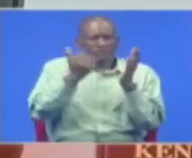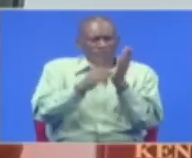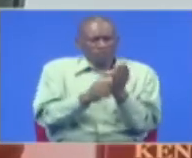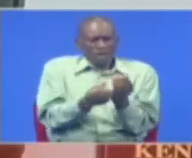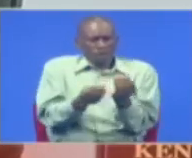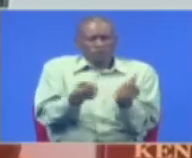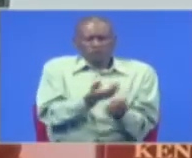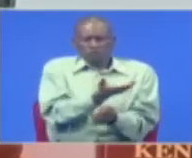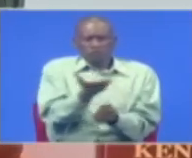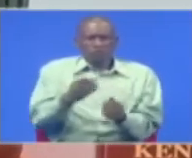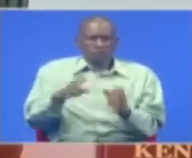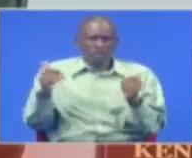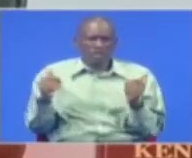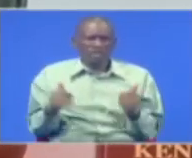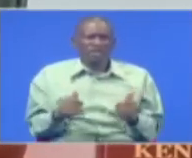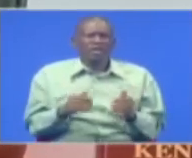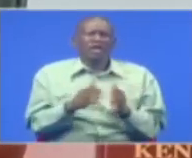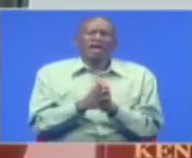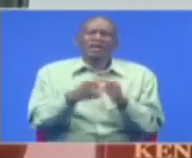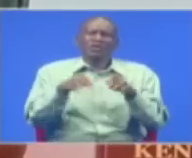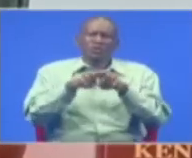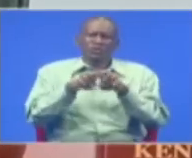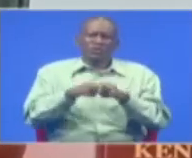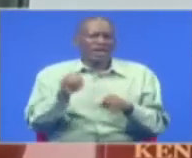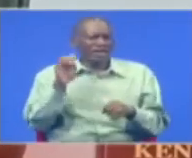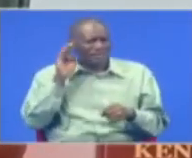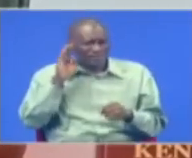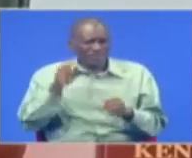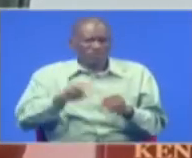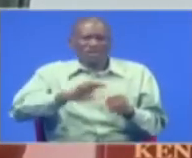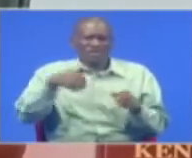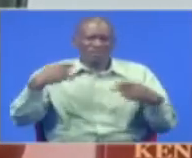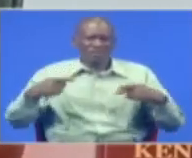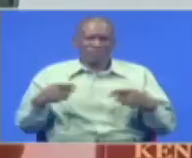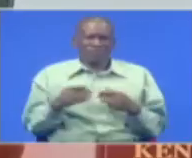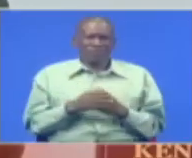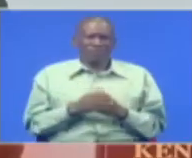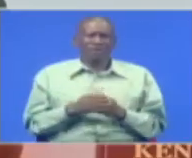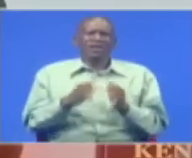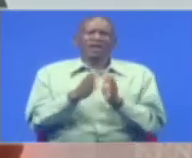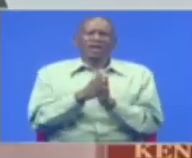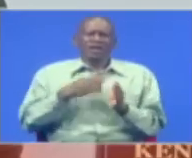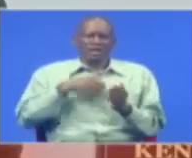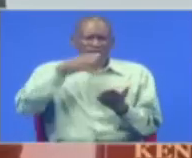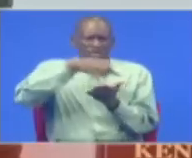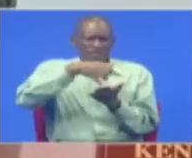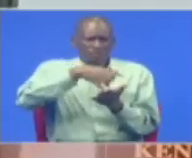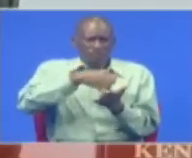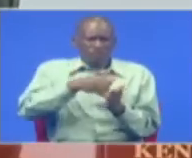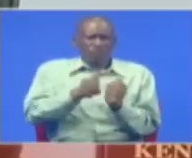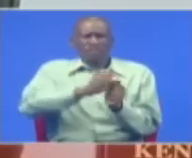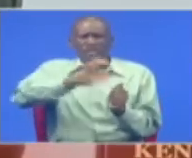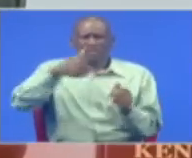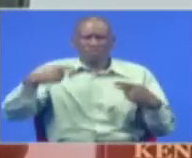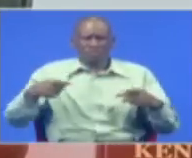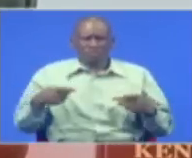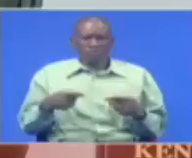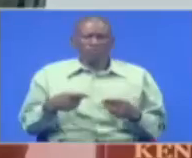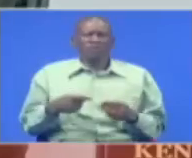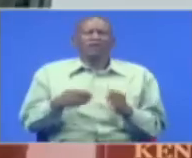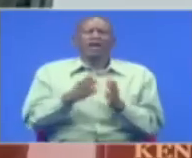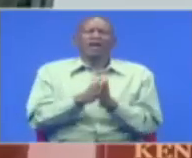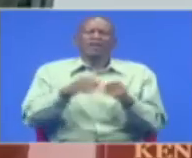it out. I listen to others, I engage with others, I